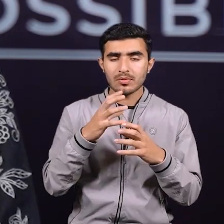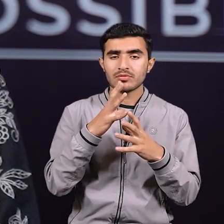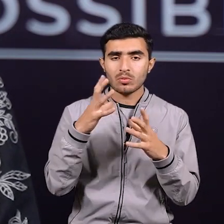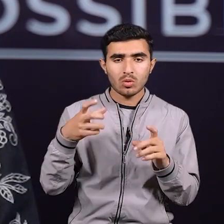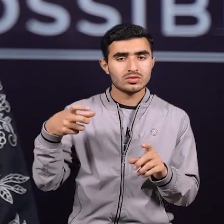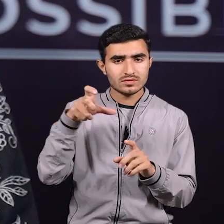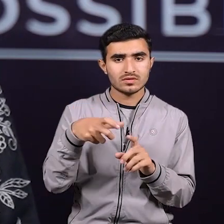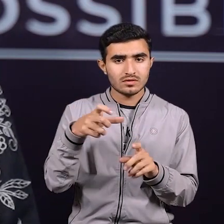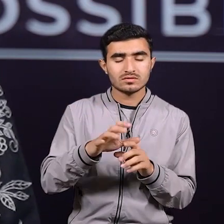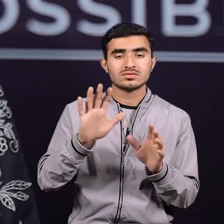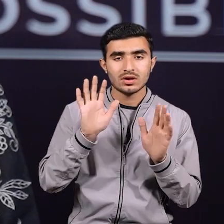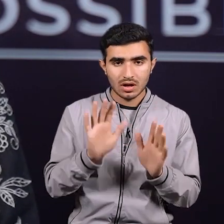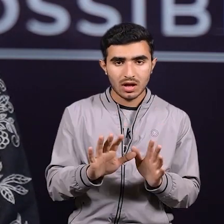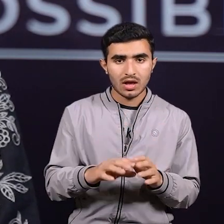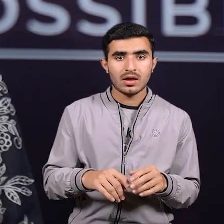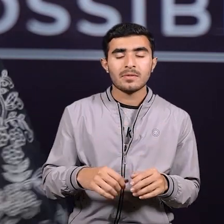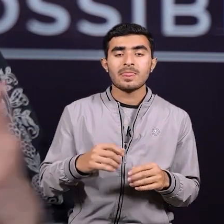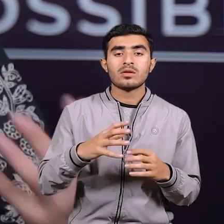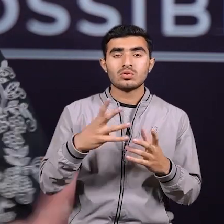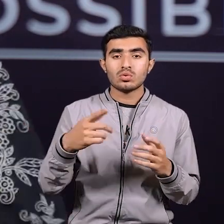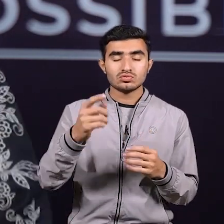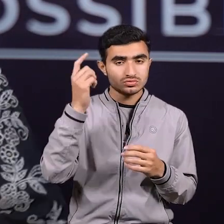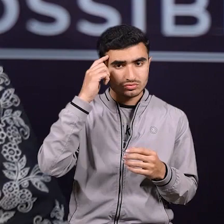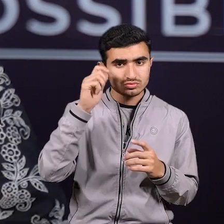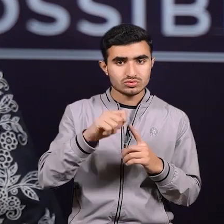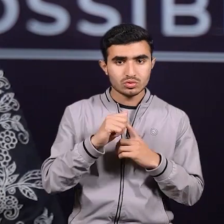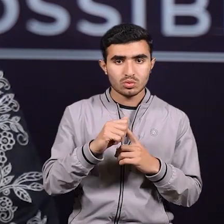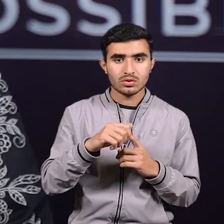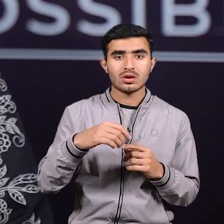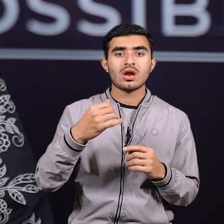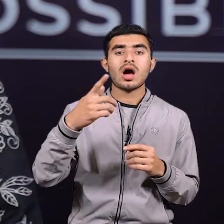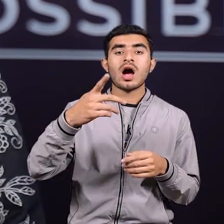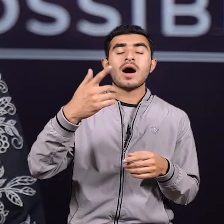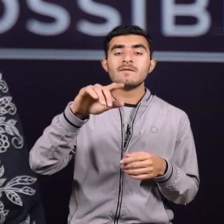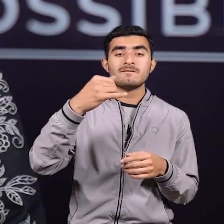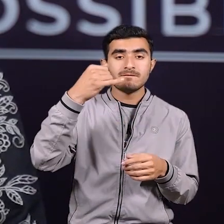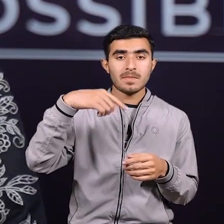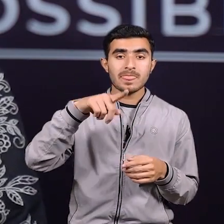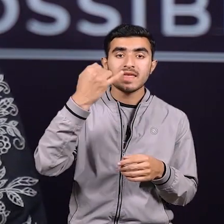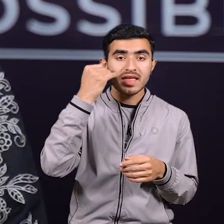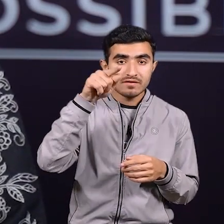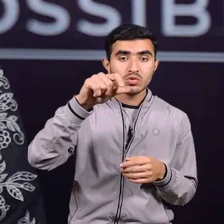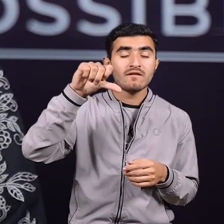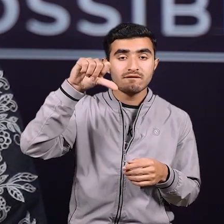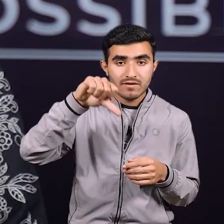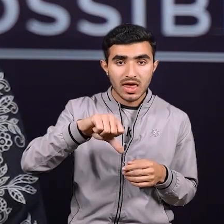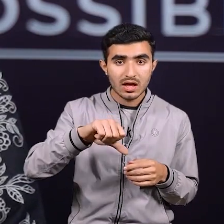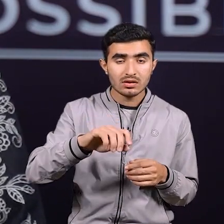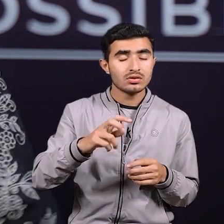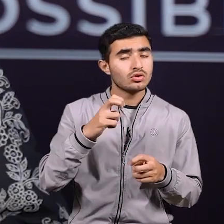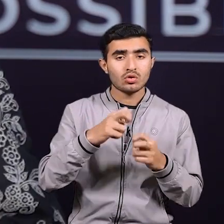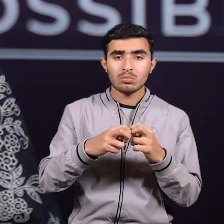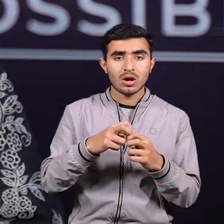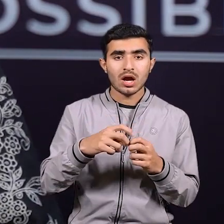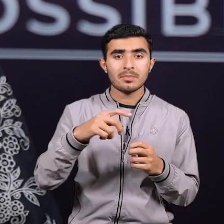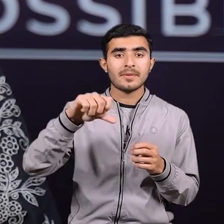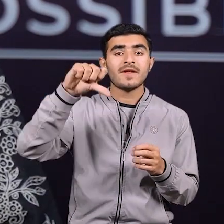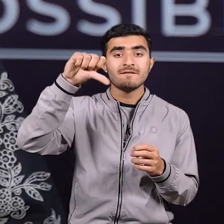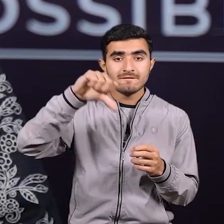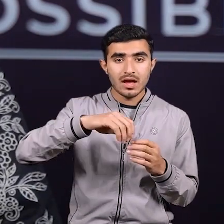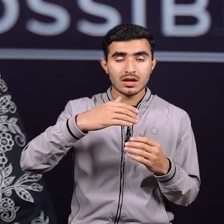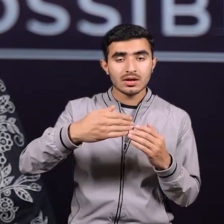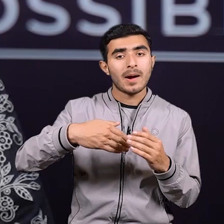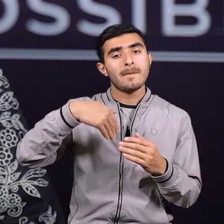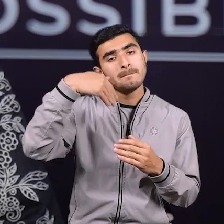don't think anybody saw me failing. Only the people who were close to me saw how much I struggled. And now that God has blessed me with